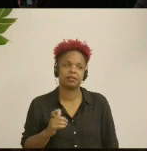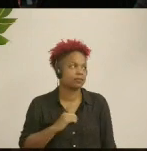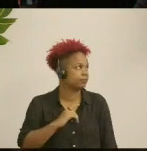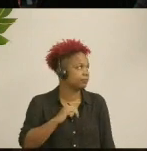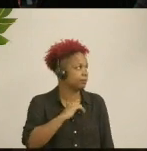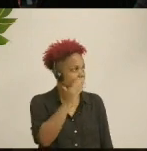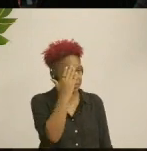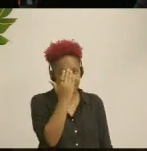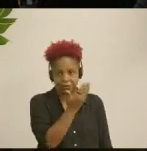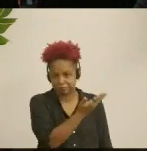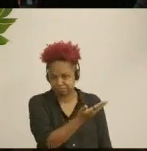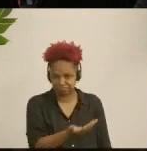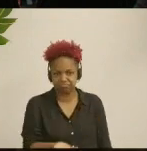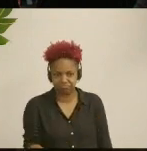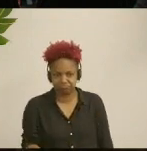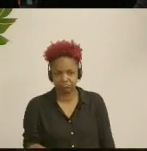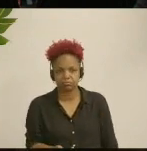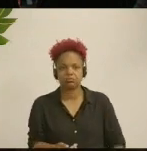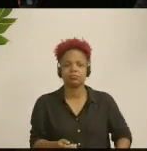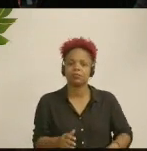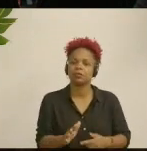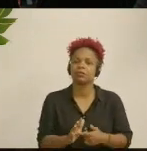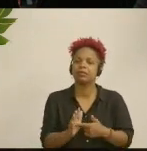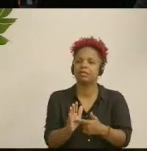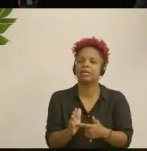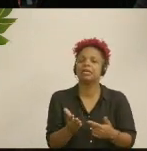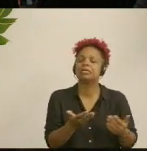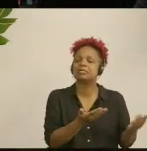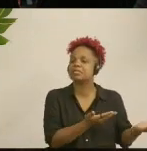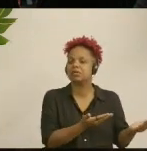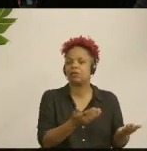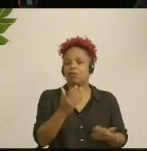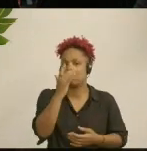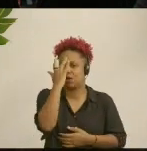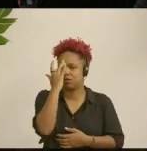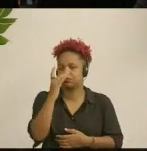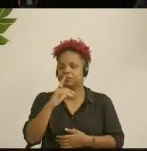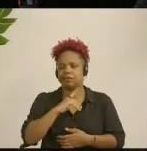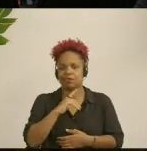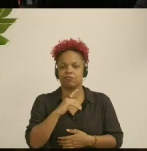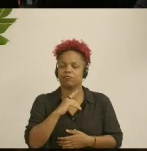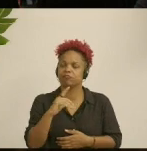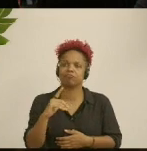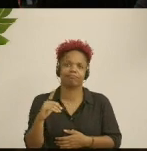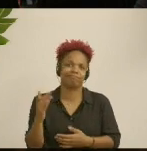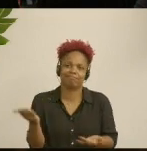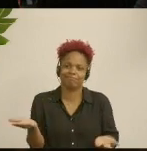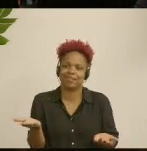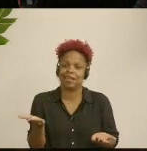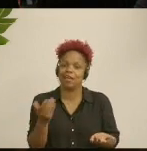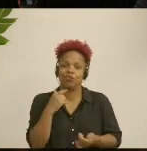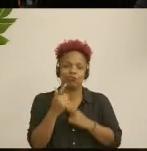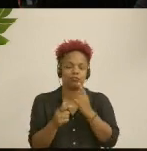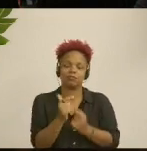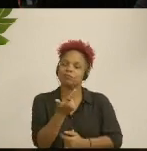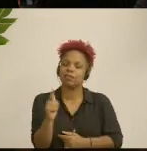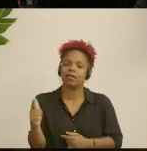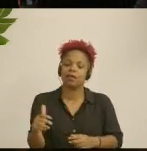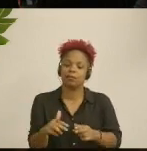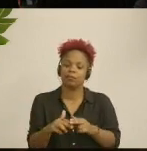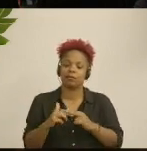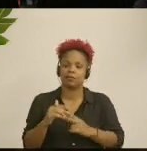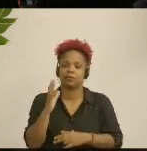And I think it is unquestionable that the need for more evidence-based policy decisions is